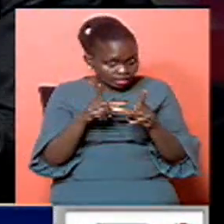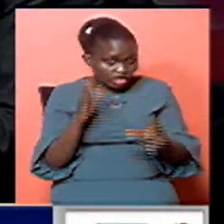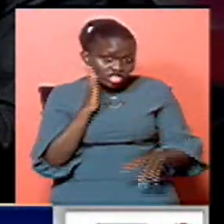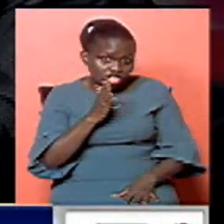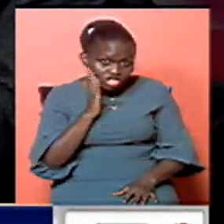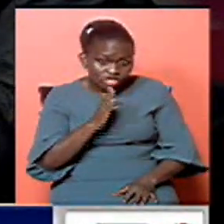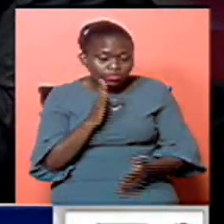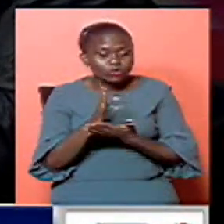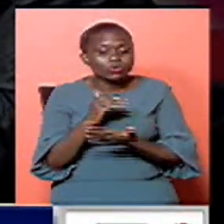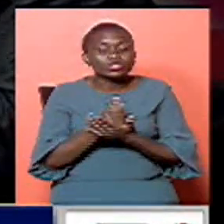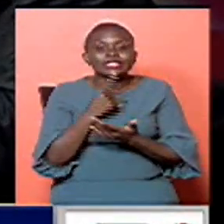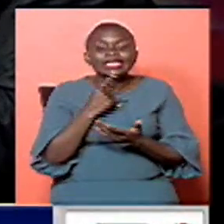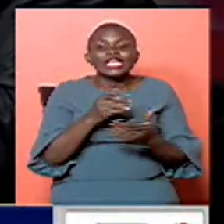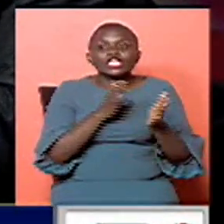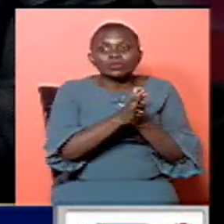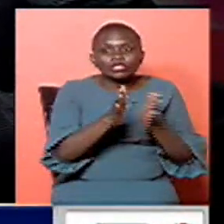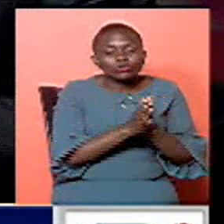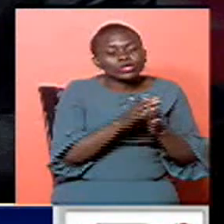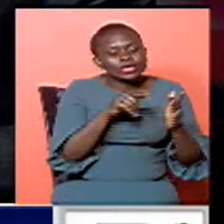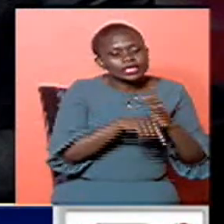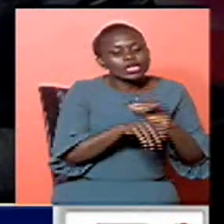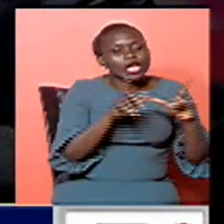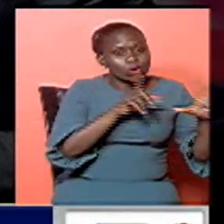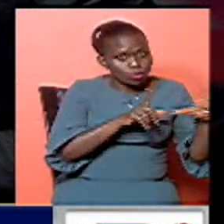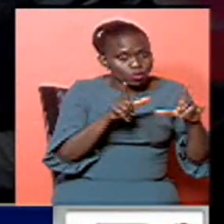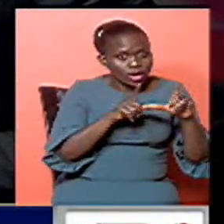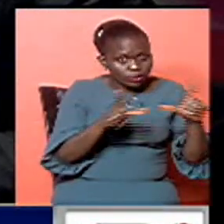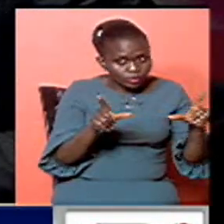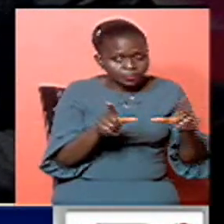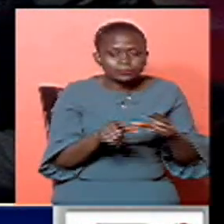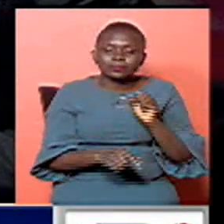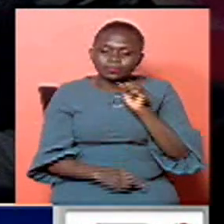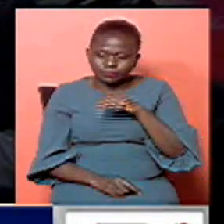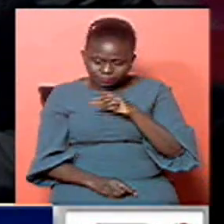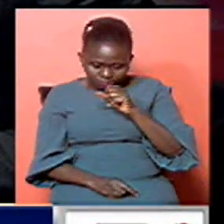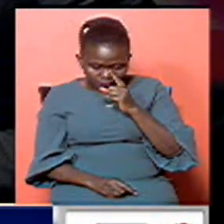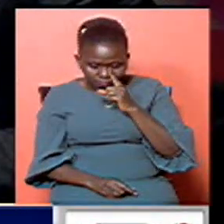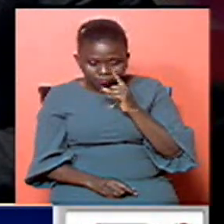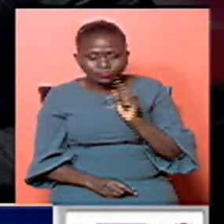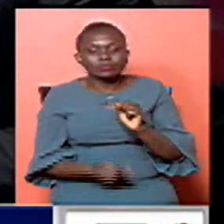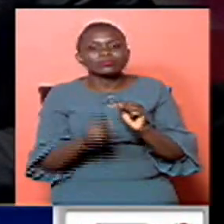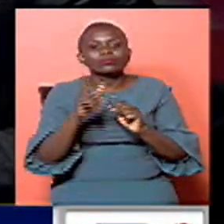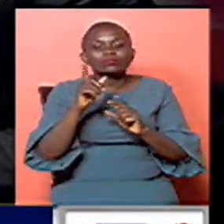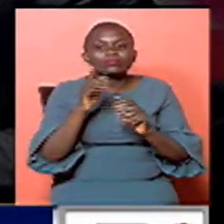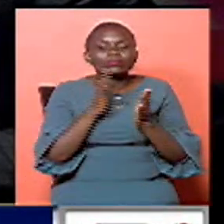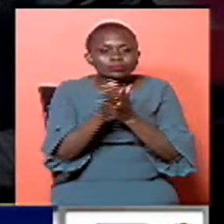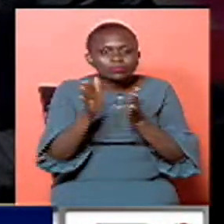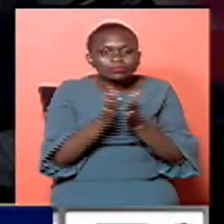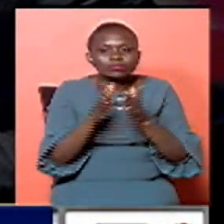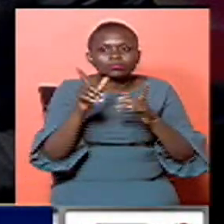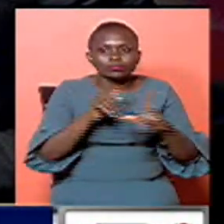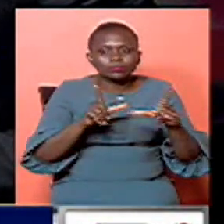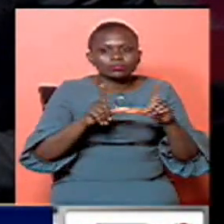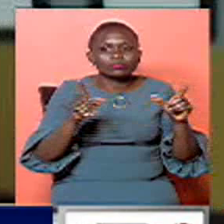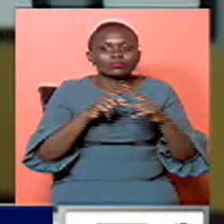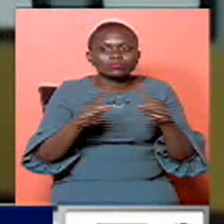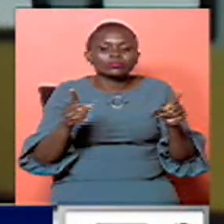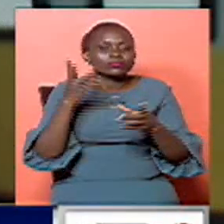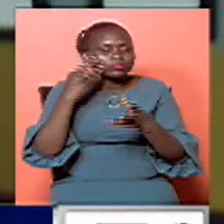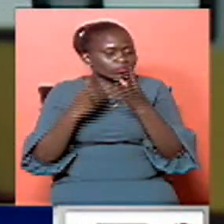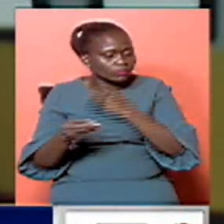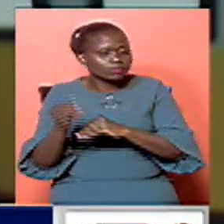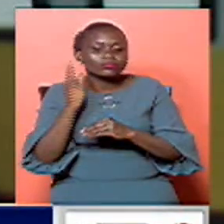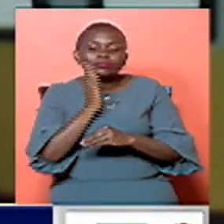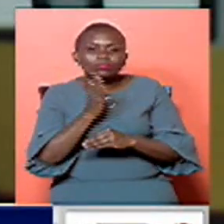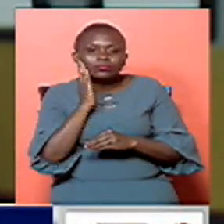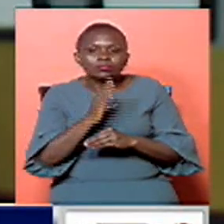because the explanation would be in a local language. The explanation would be in a local language, but you are learning English as a subject. You are